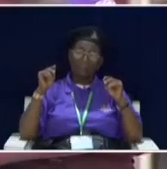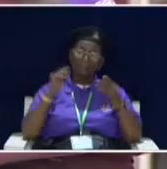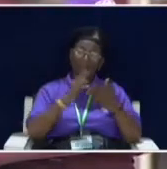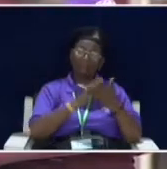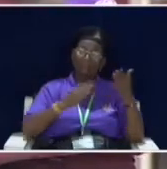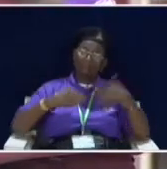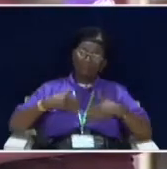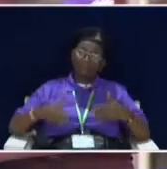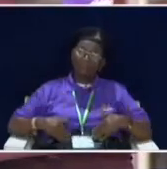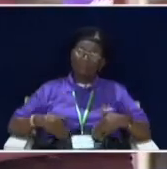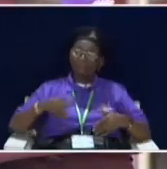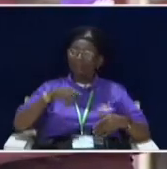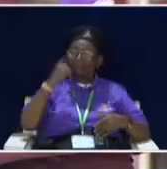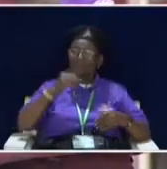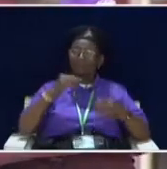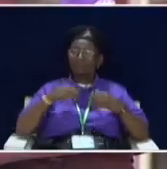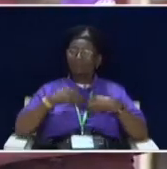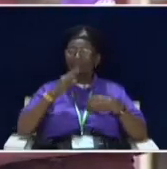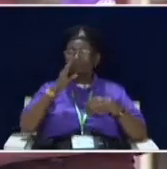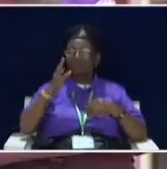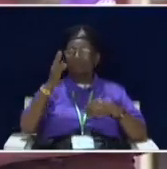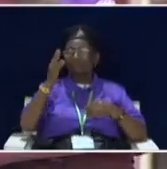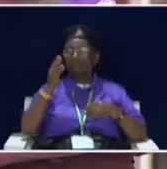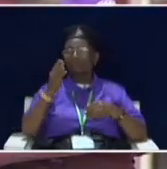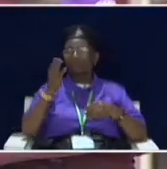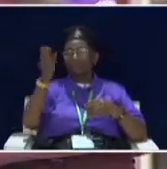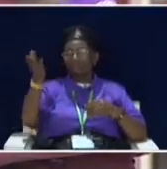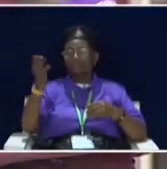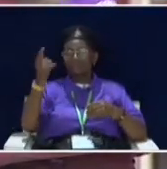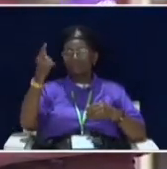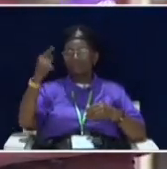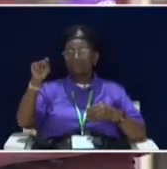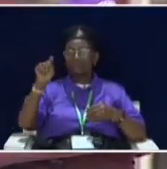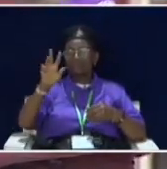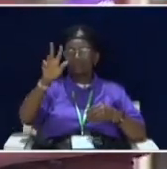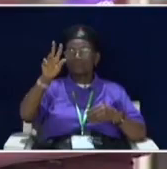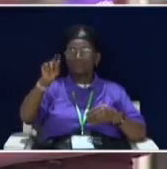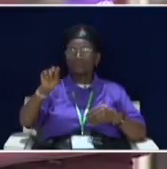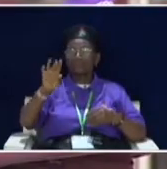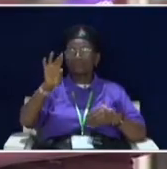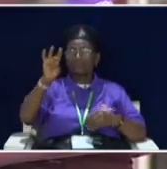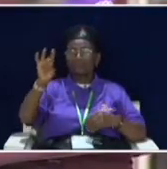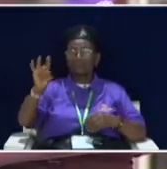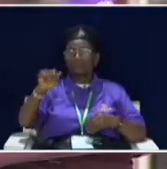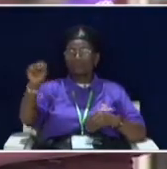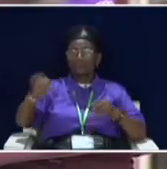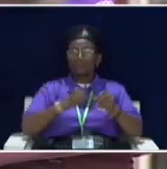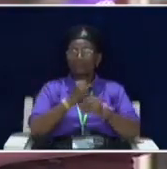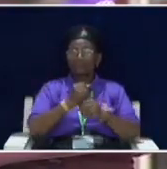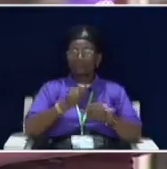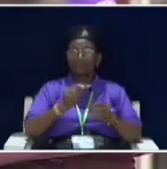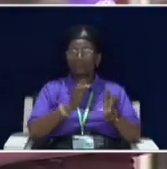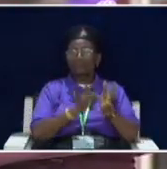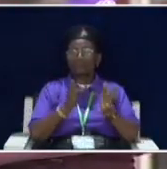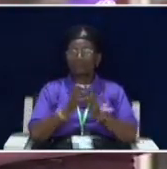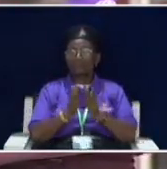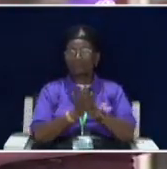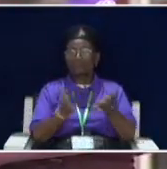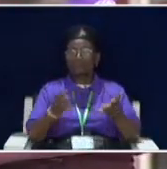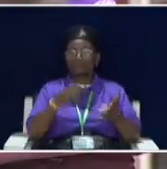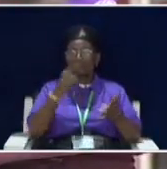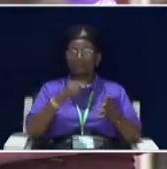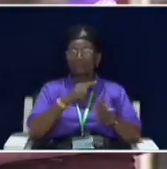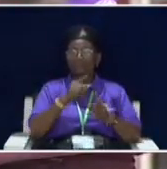who has been there for 38 years. The Bible said when Jesus Christ saw him,